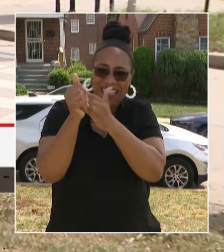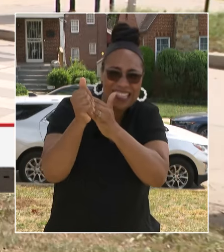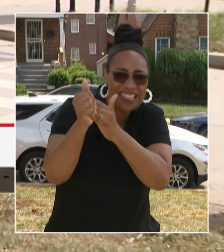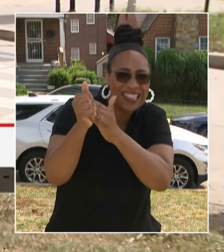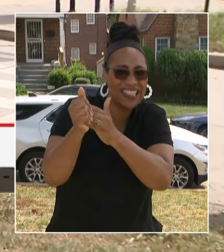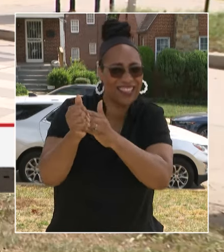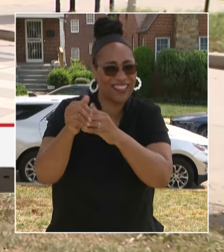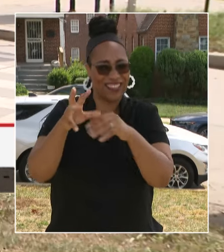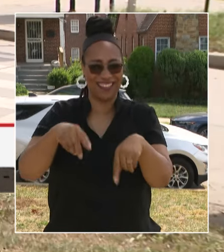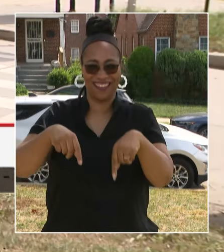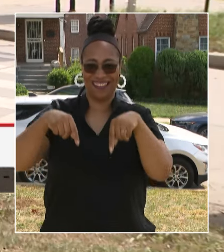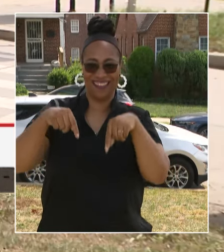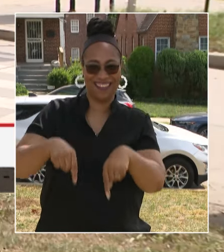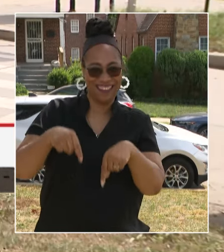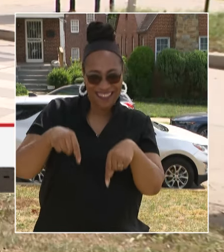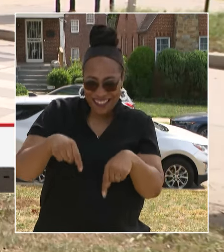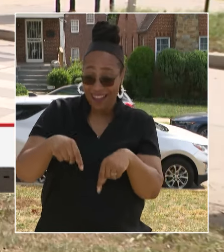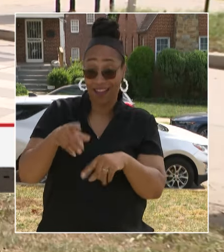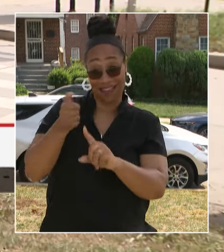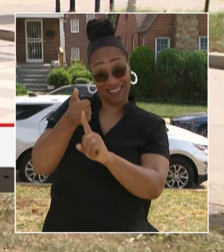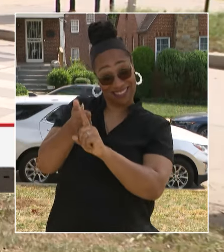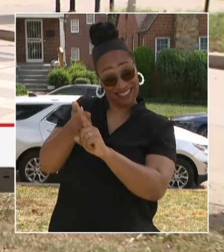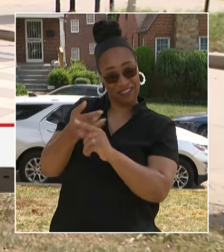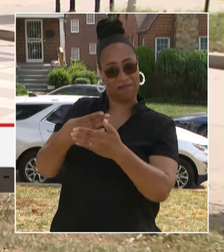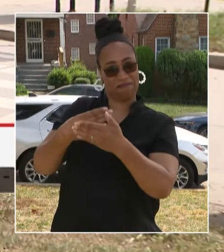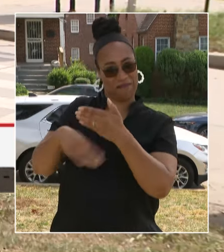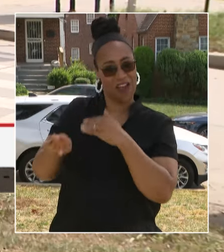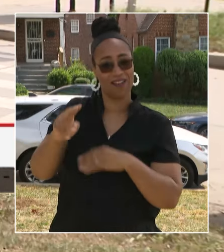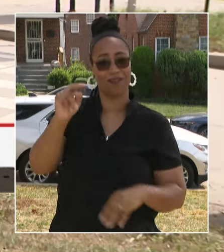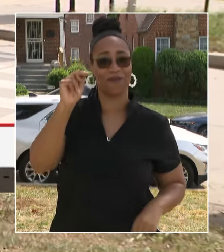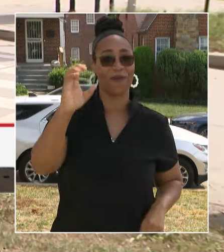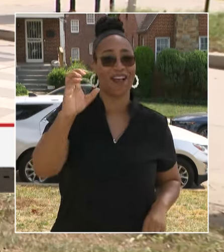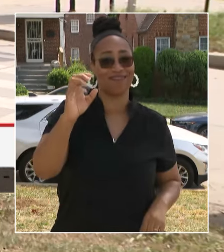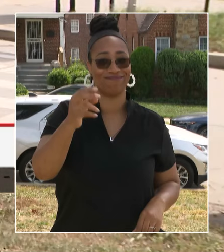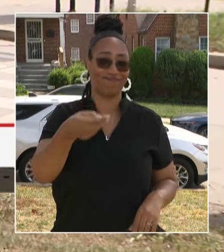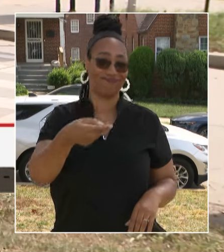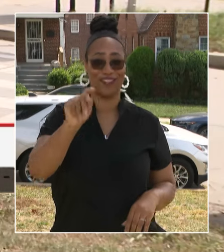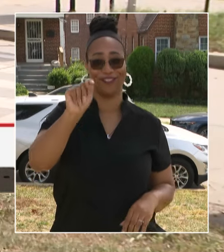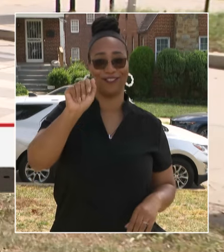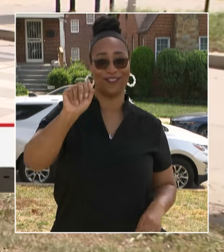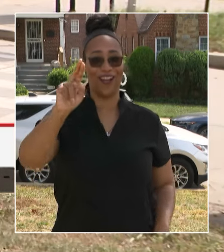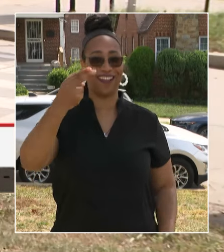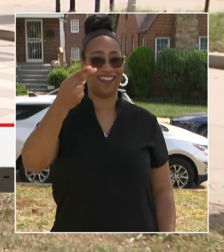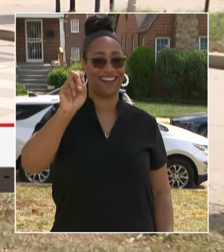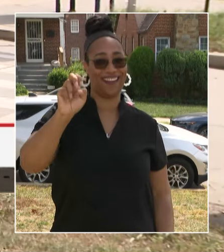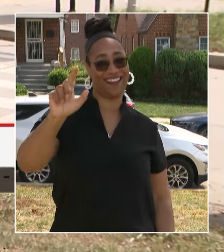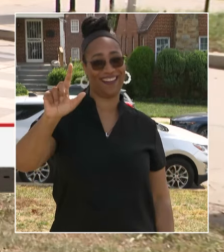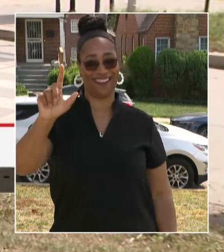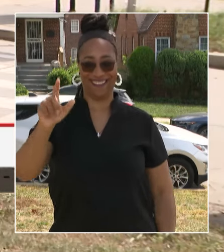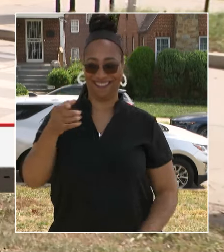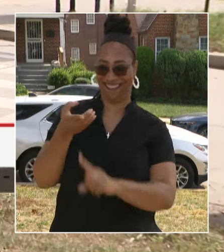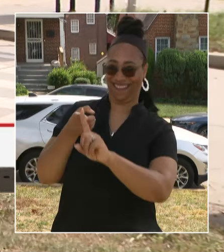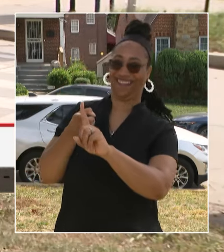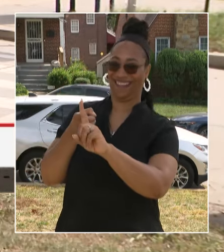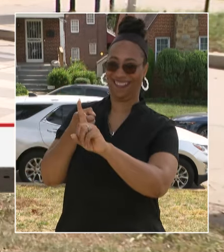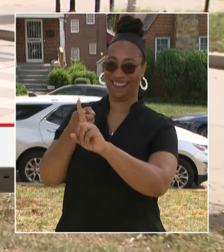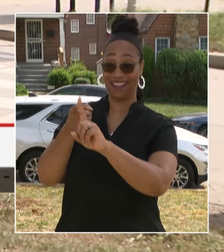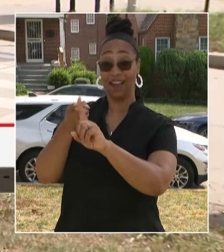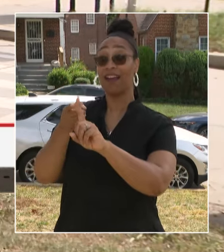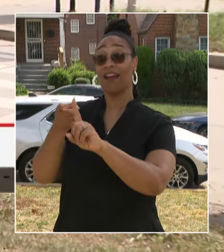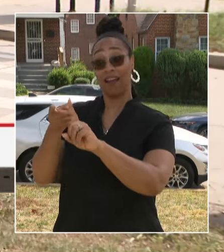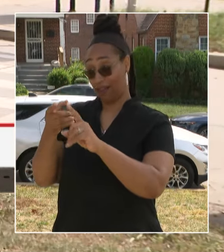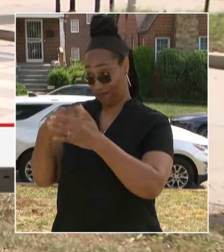other Tar Heels here? Got some Tar Heels here? To come to Washington, D.C. for good jobs, great